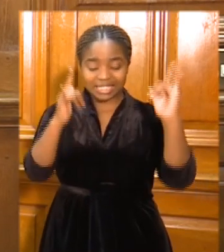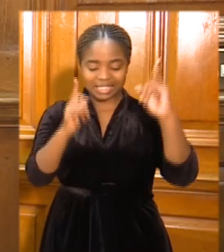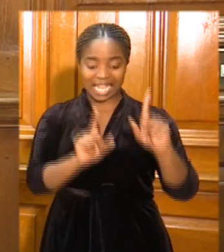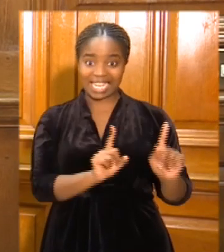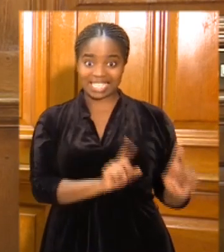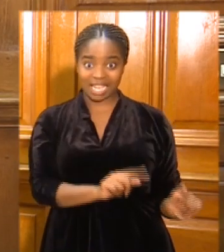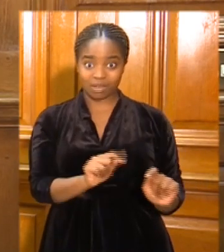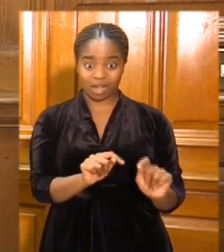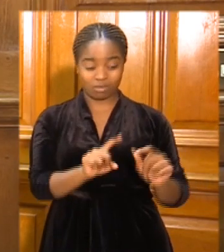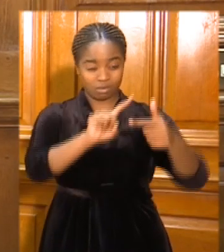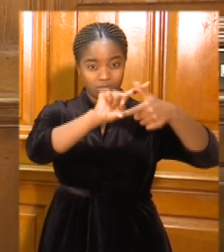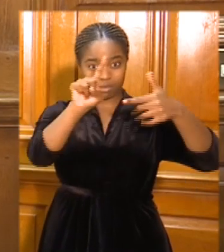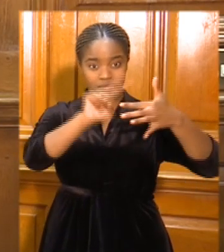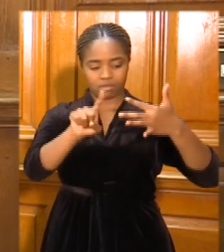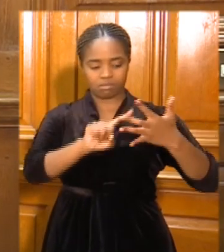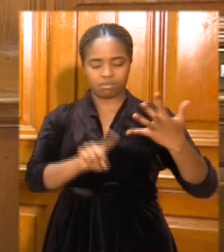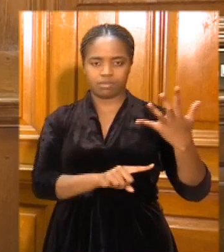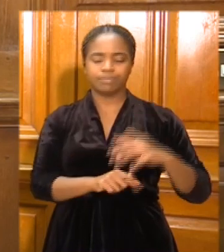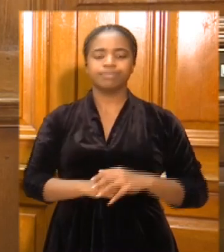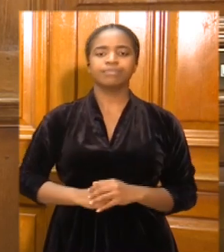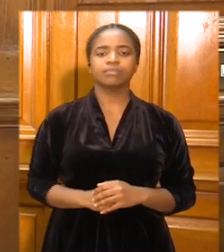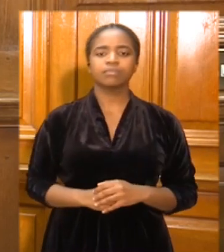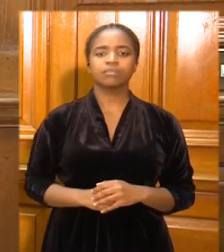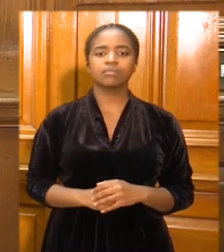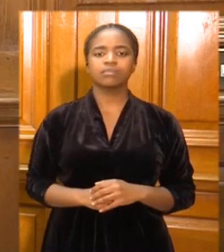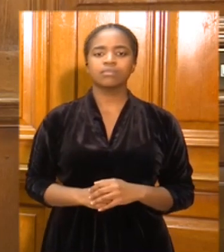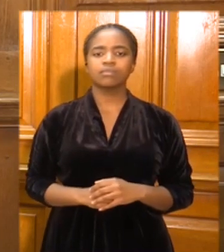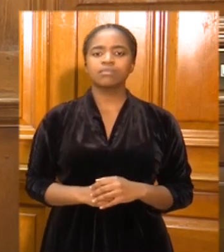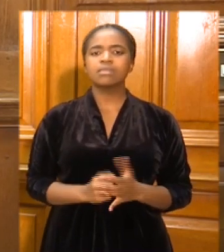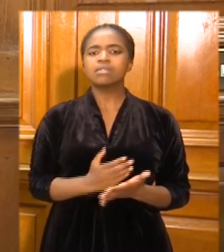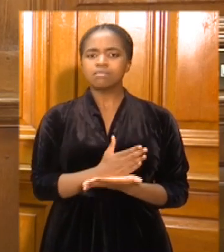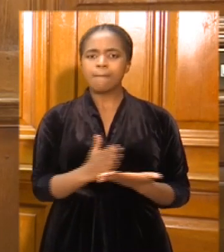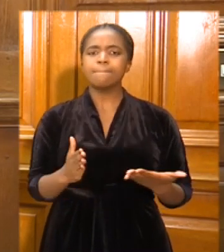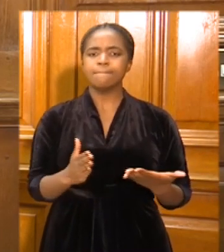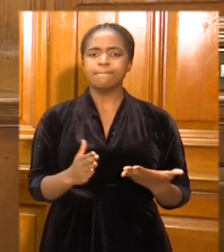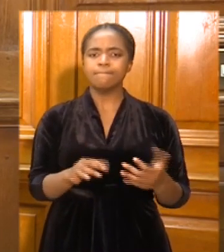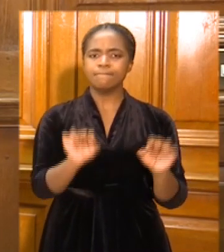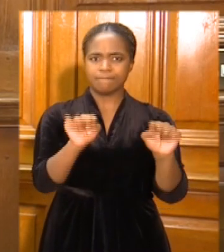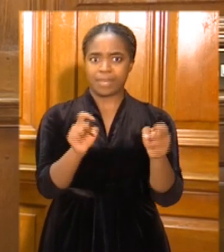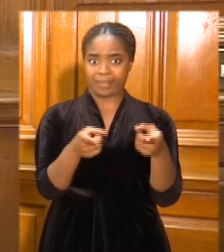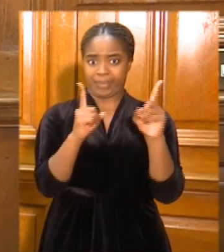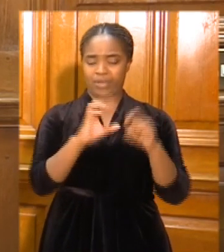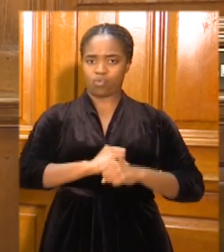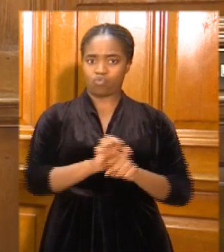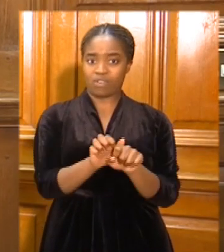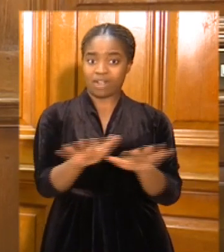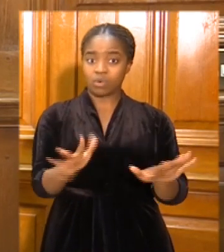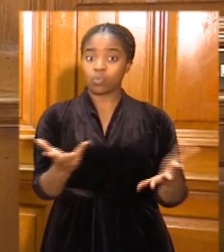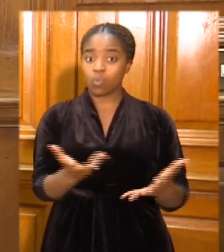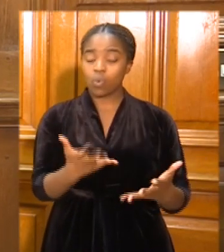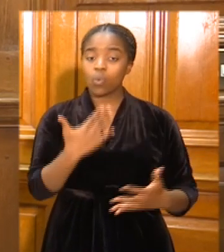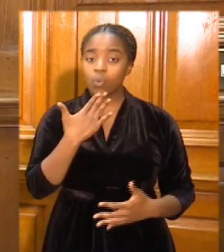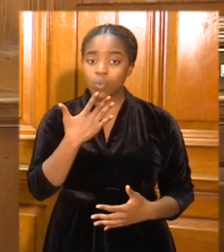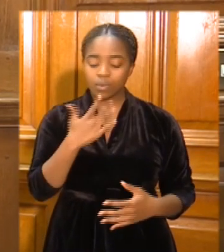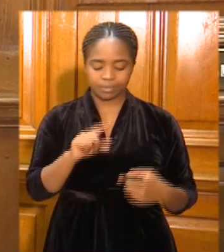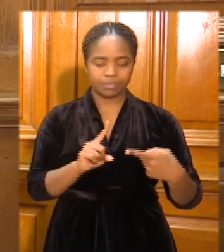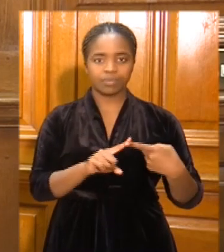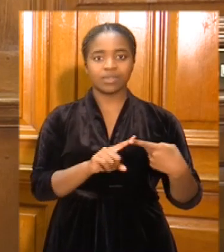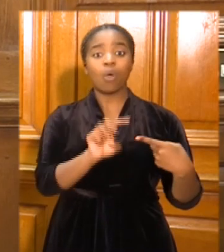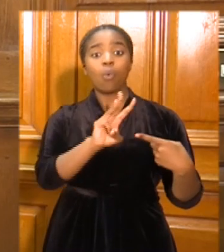Town. There are other areas that are also hotspots, and they being